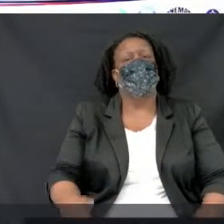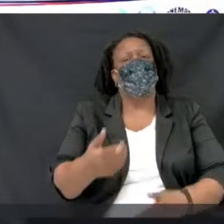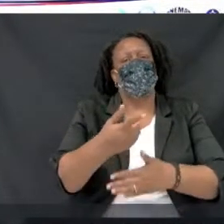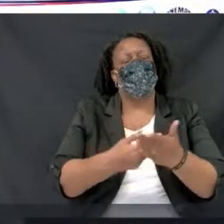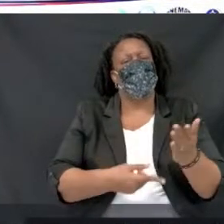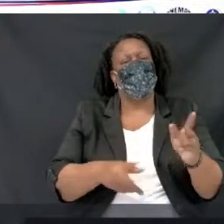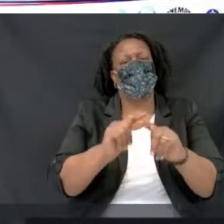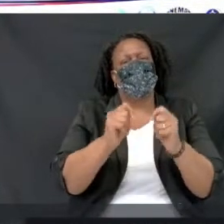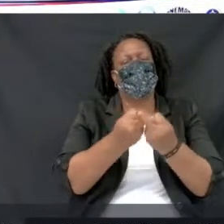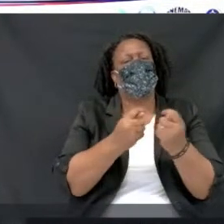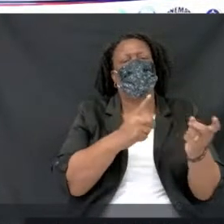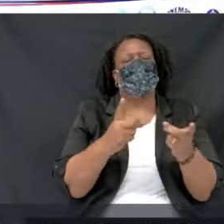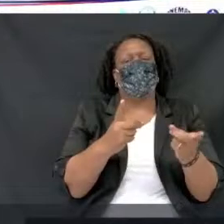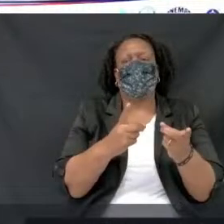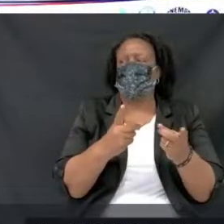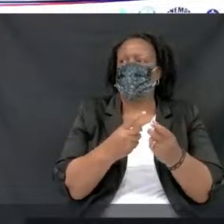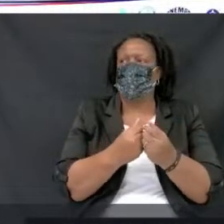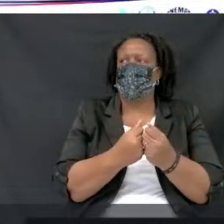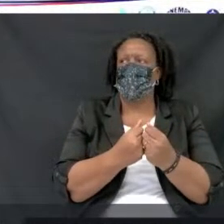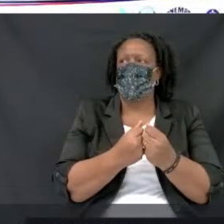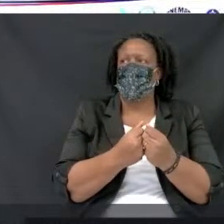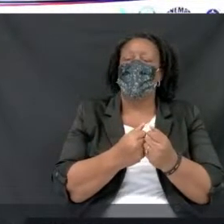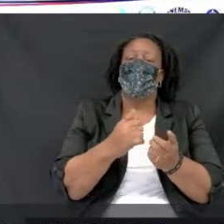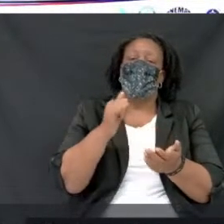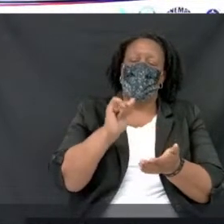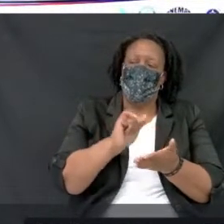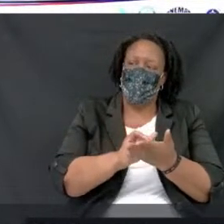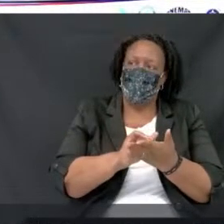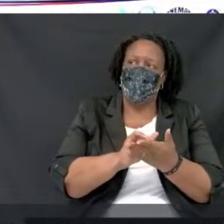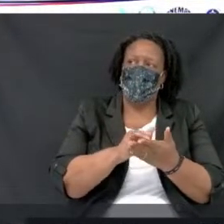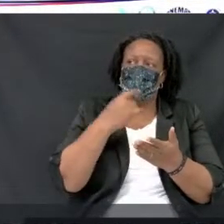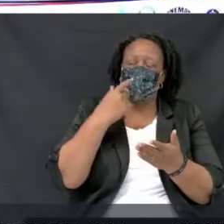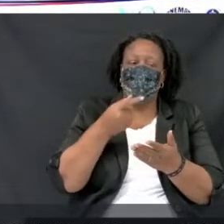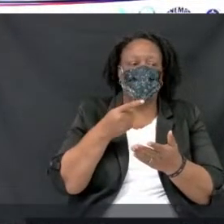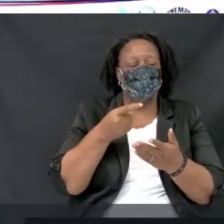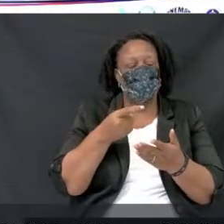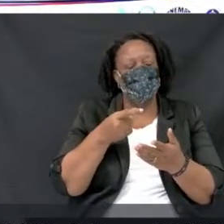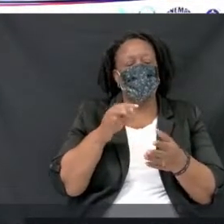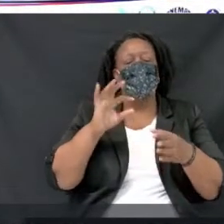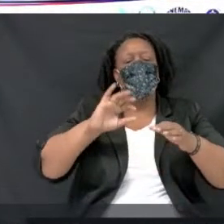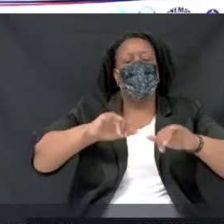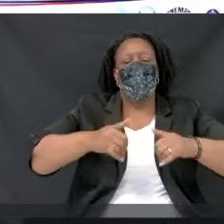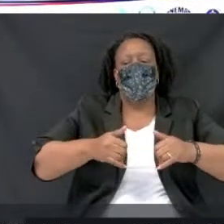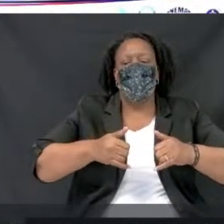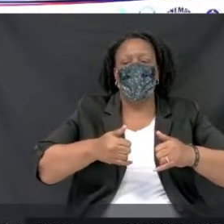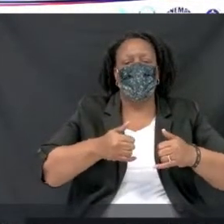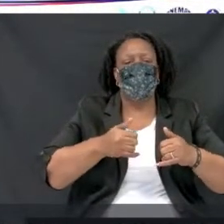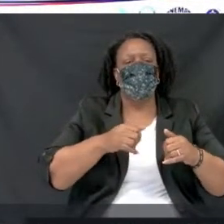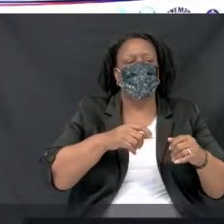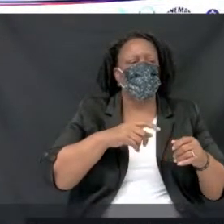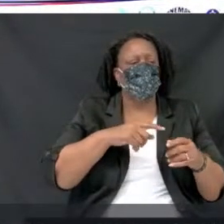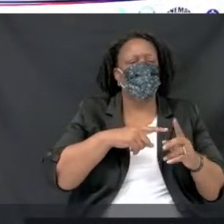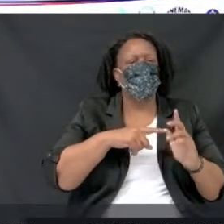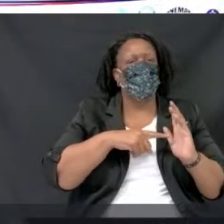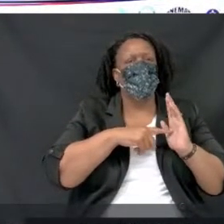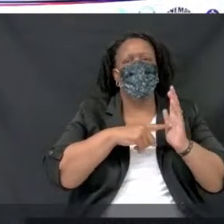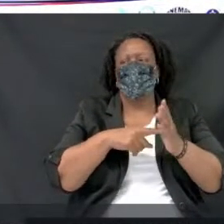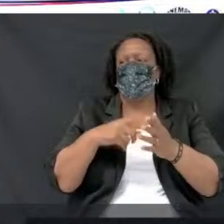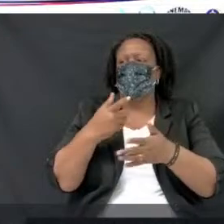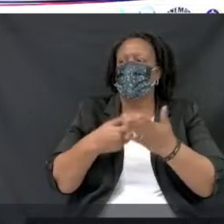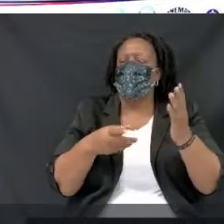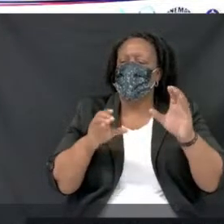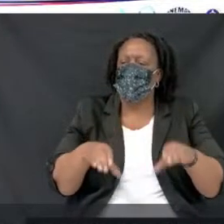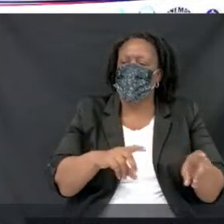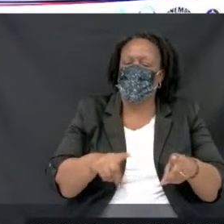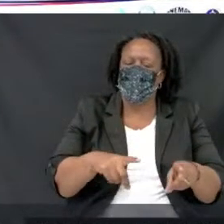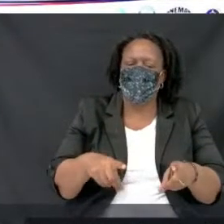Force is responsible for the coordination of the national response to COVID-19. The composition of the National COVID-19 Task Force